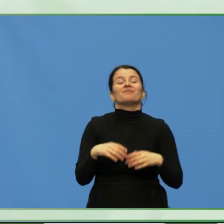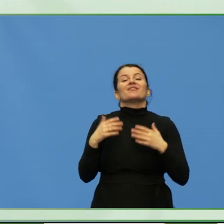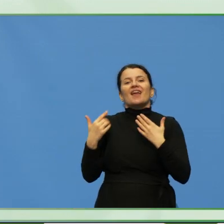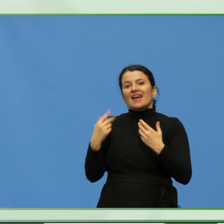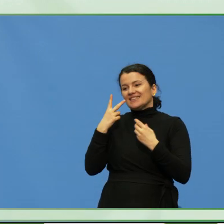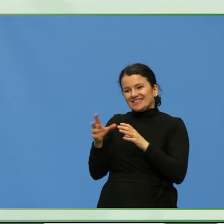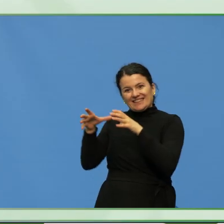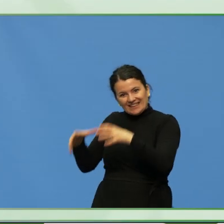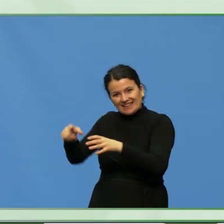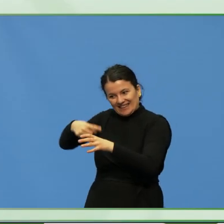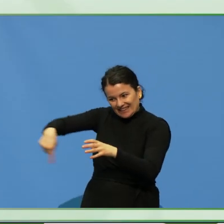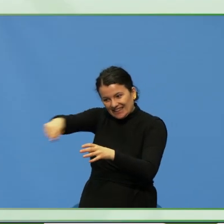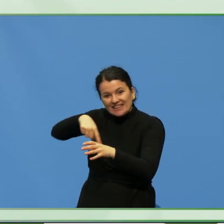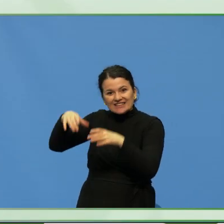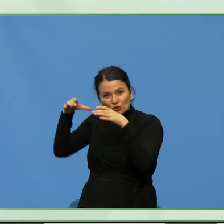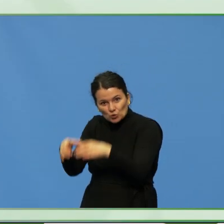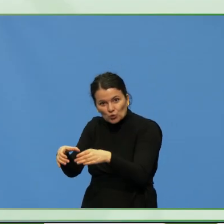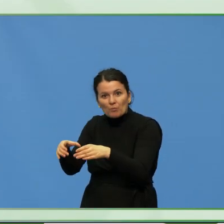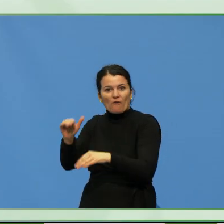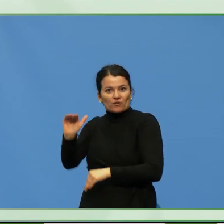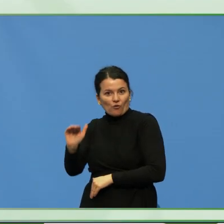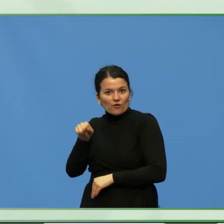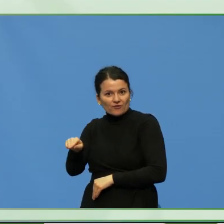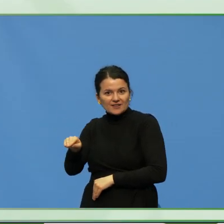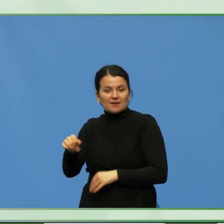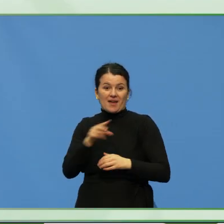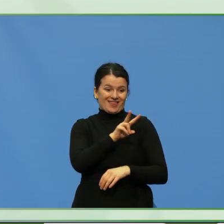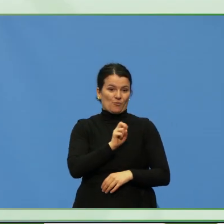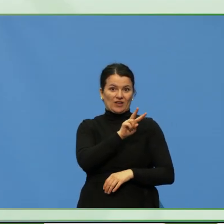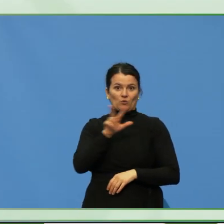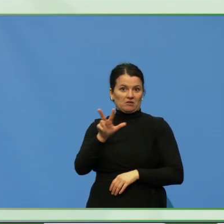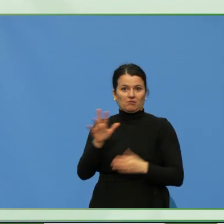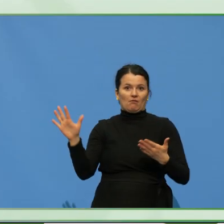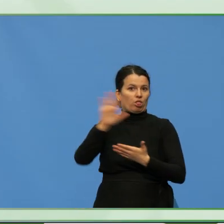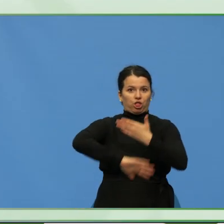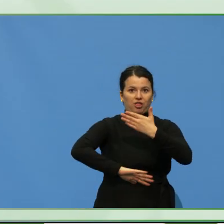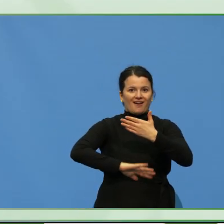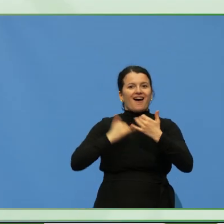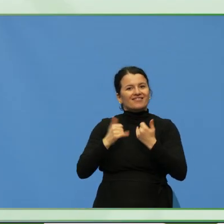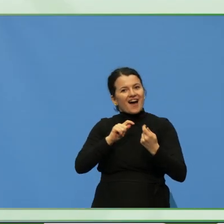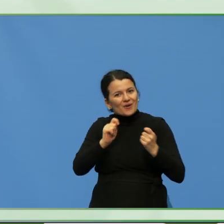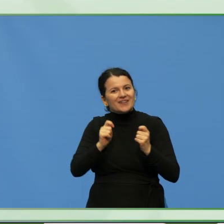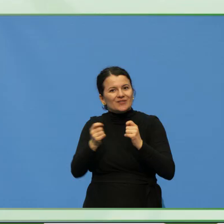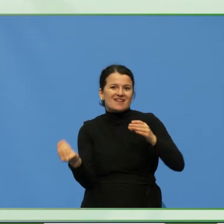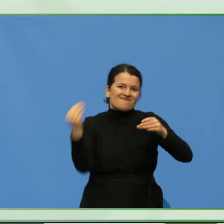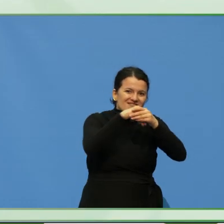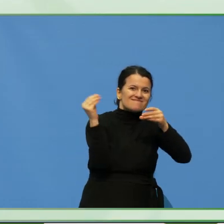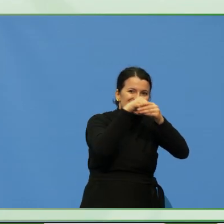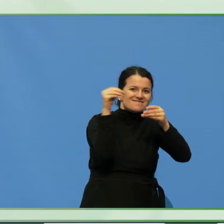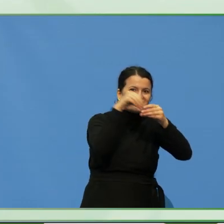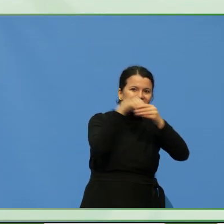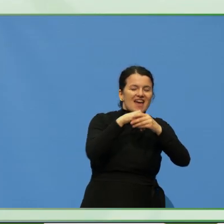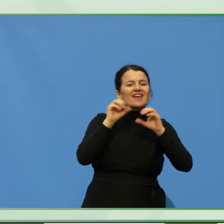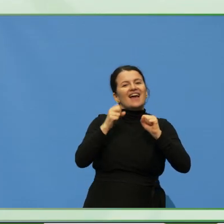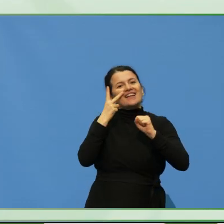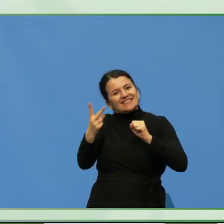a better image. But representation comes from specificity. Representation comes from an exacting nature